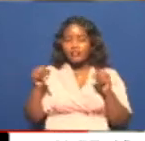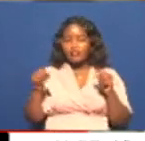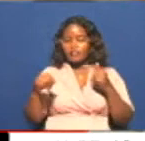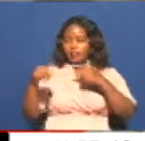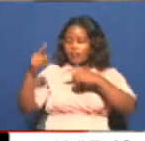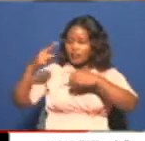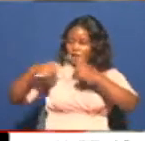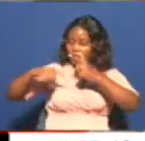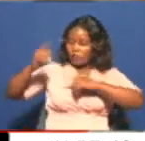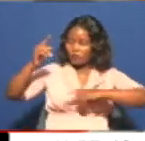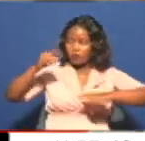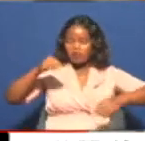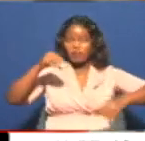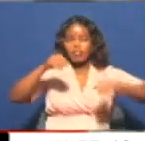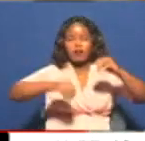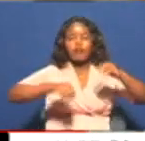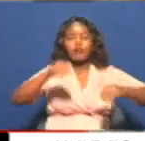Mm-hmm.